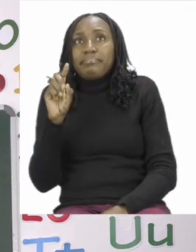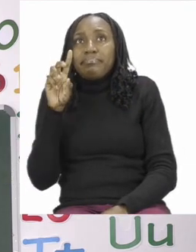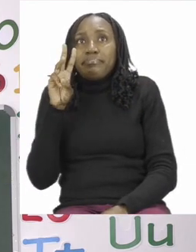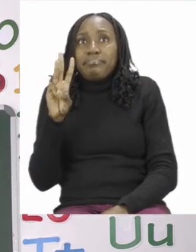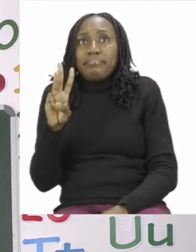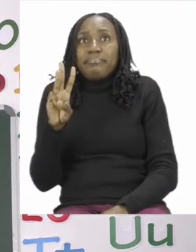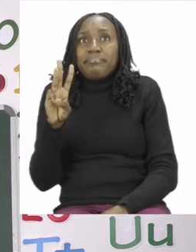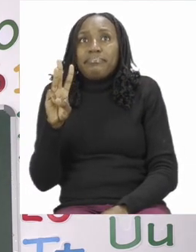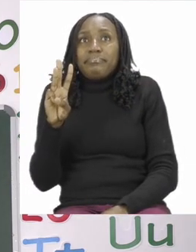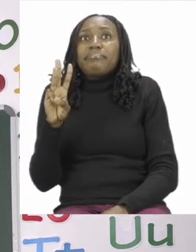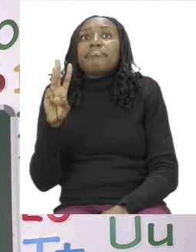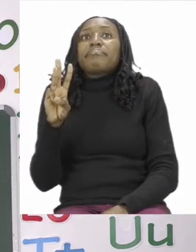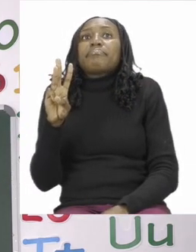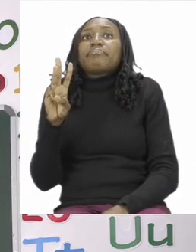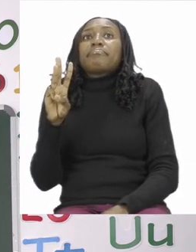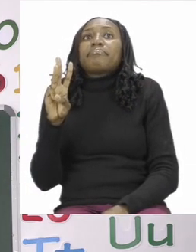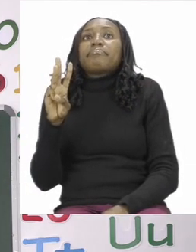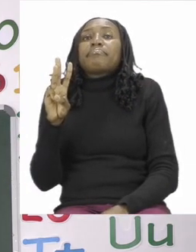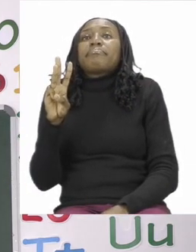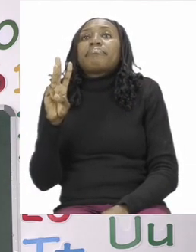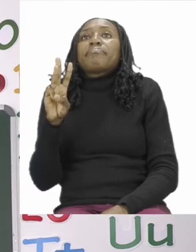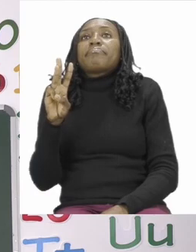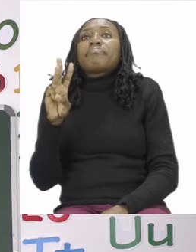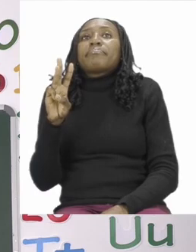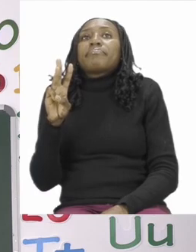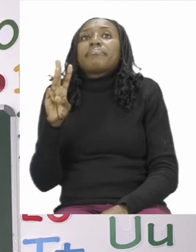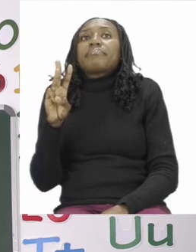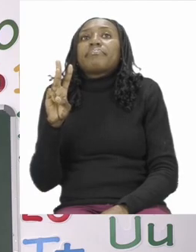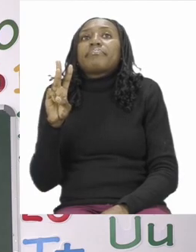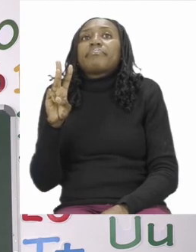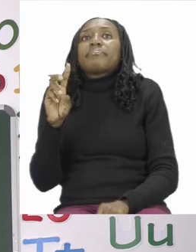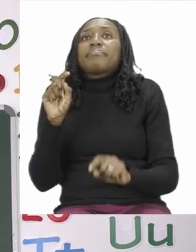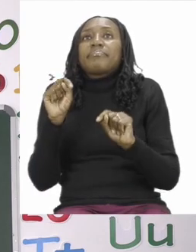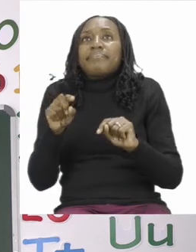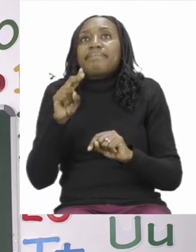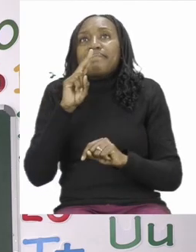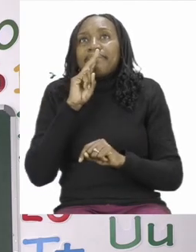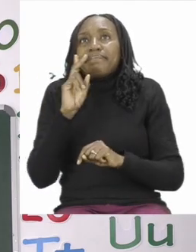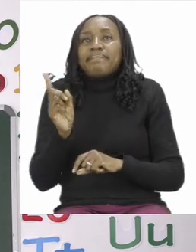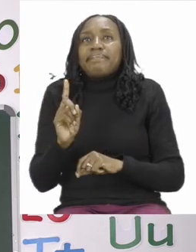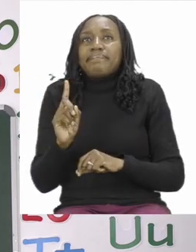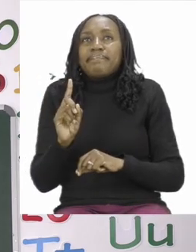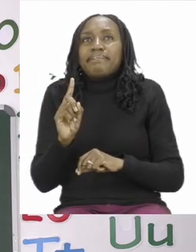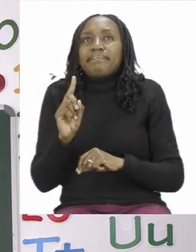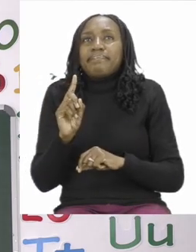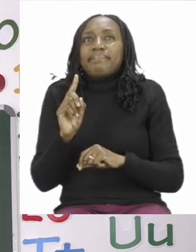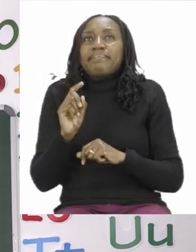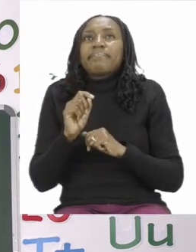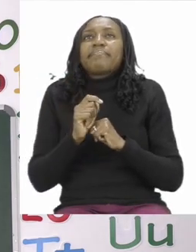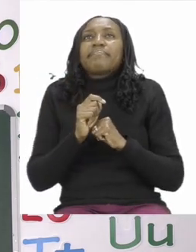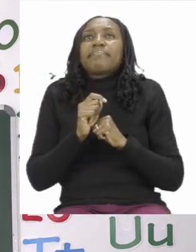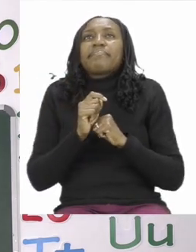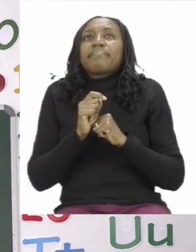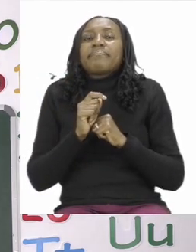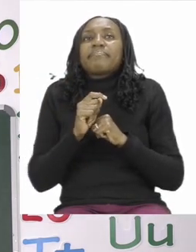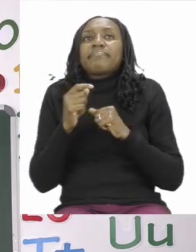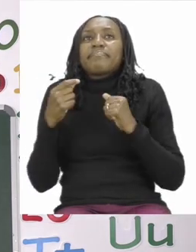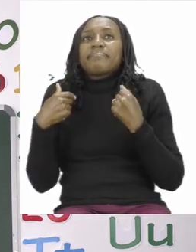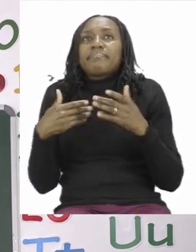113. Then we are going to write our answer. So we start by